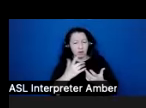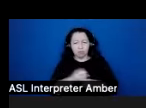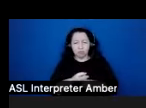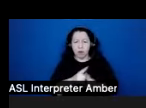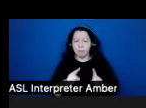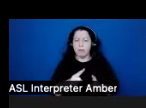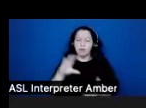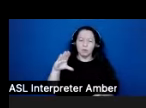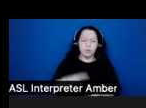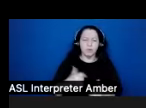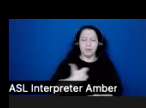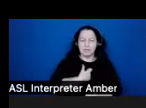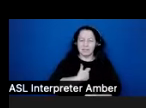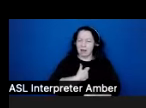important.